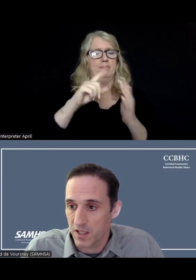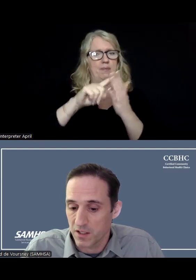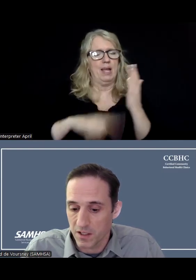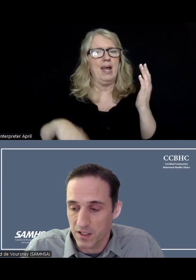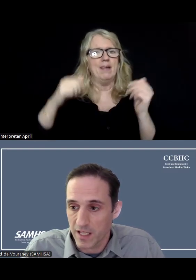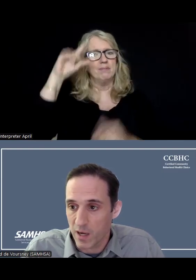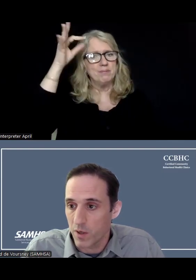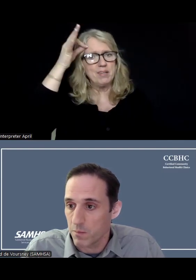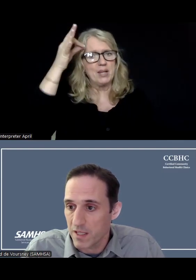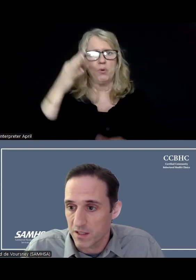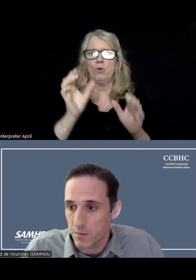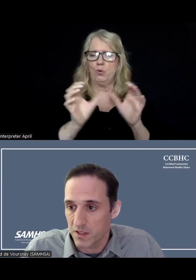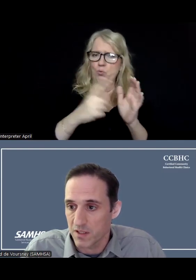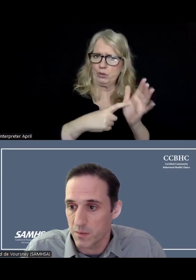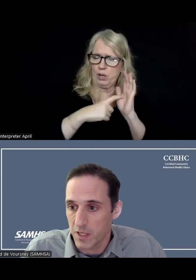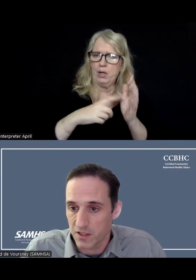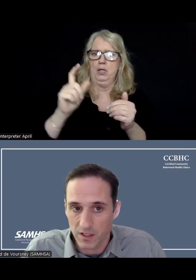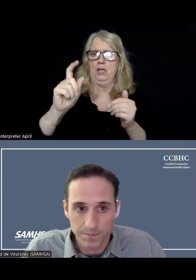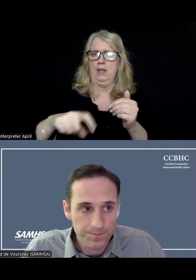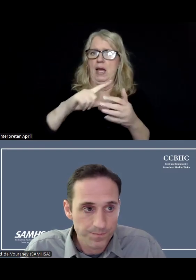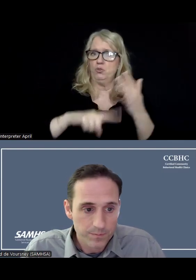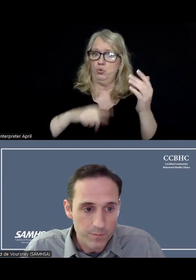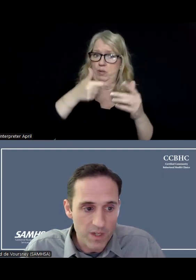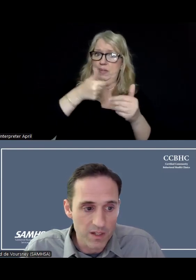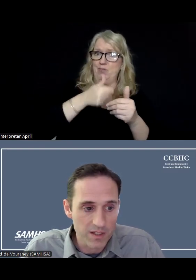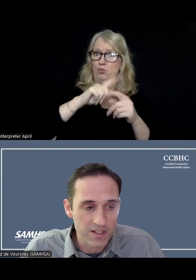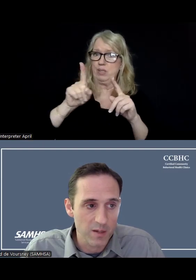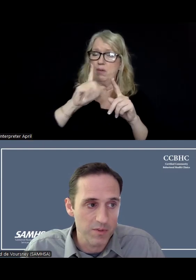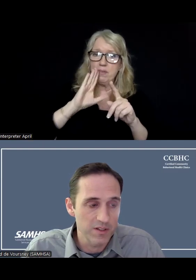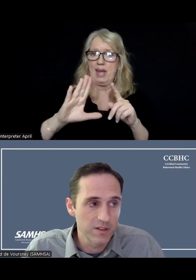certification criteria that lay out what it means to be a CCBHC.